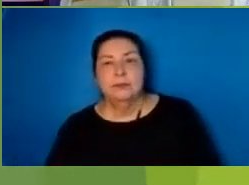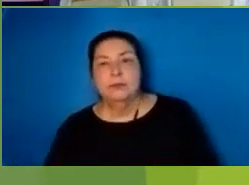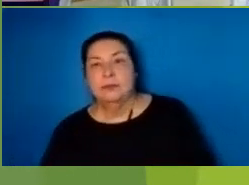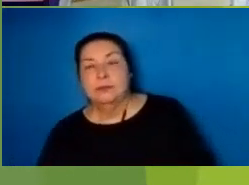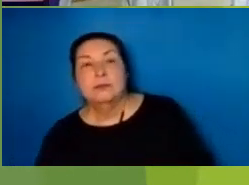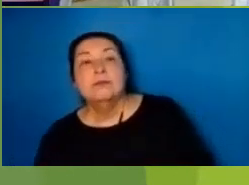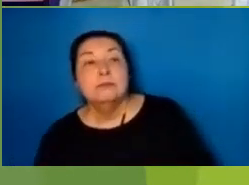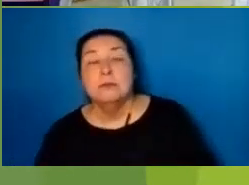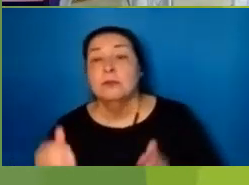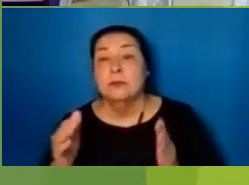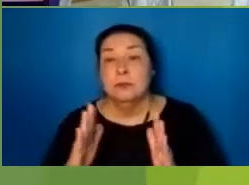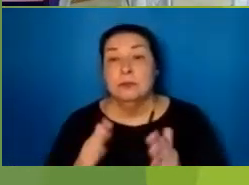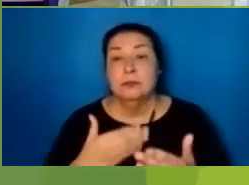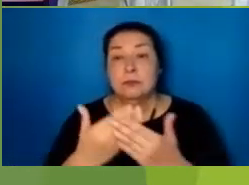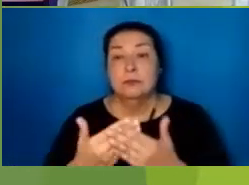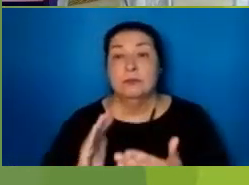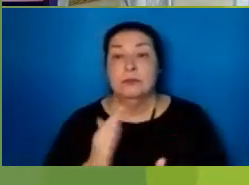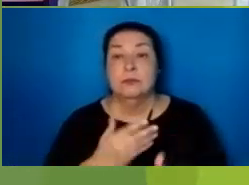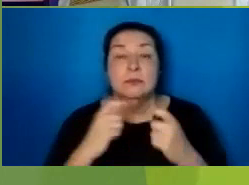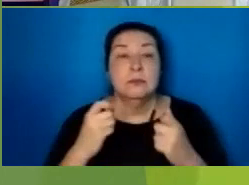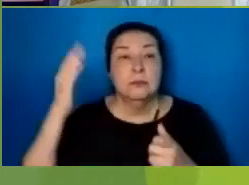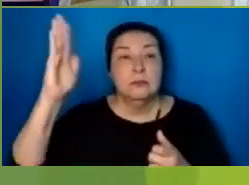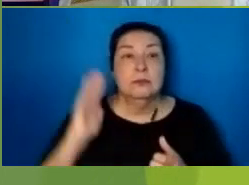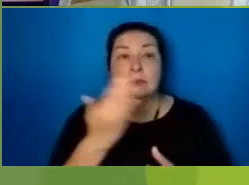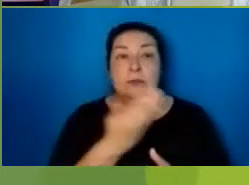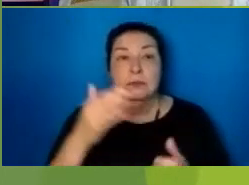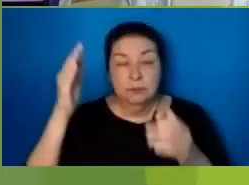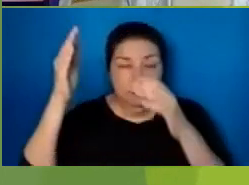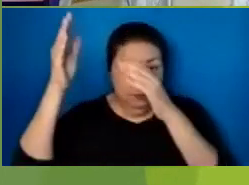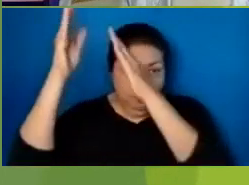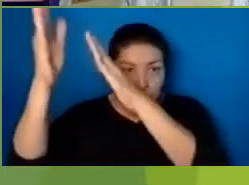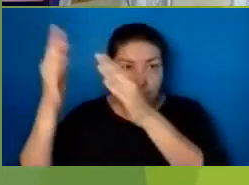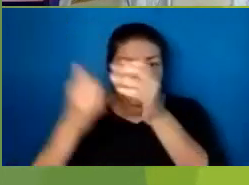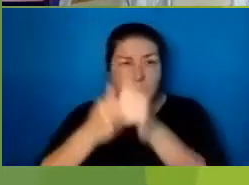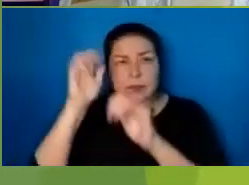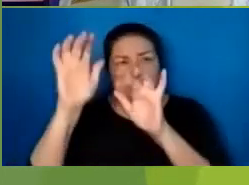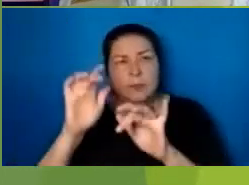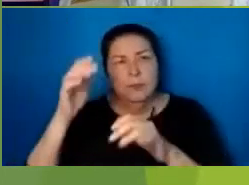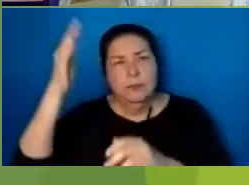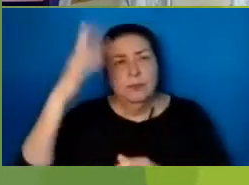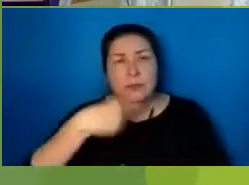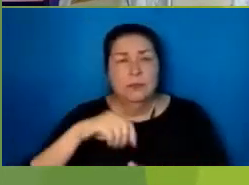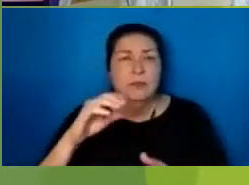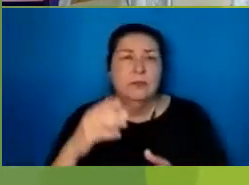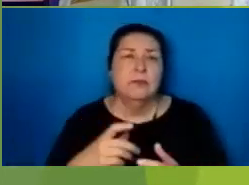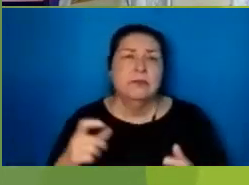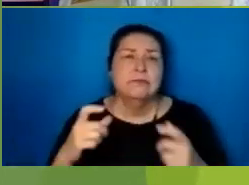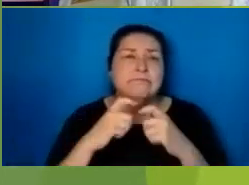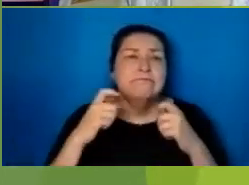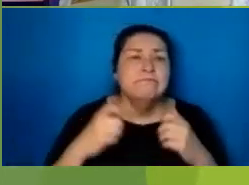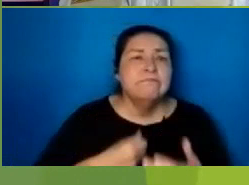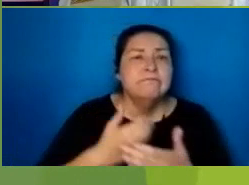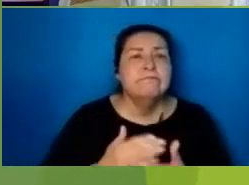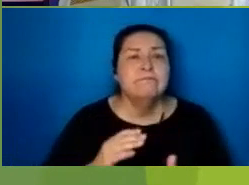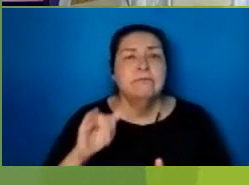Let us then confess our sins to God our Father. Most merciful God, we confess that we are by nature